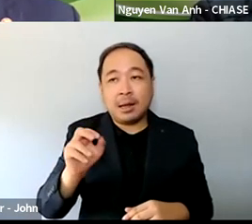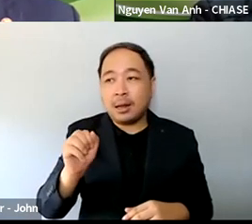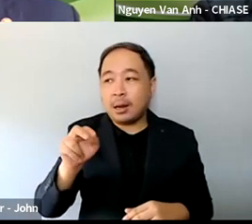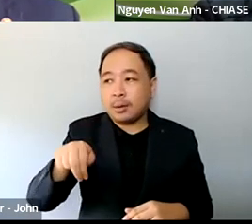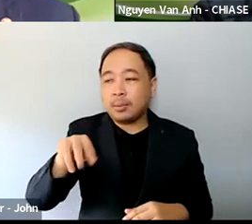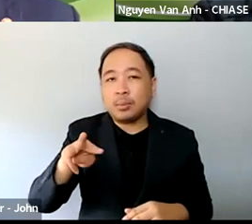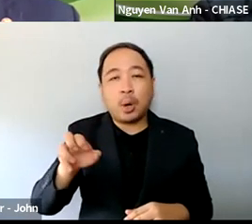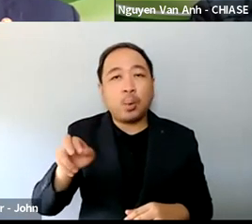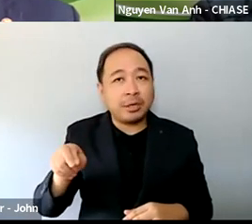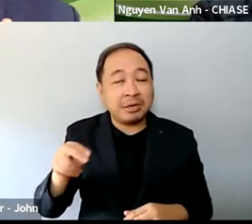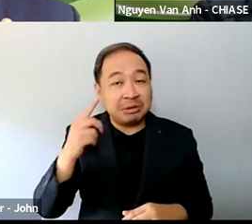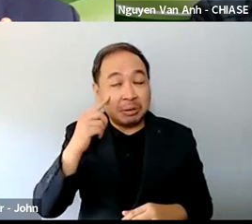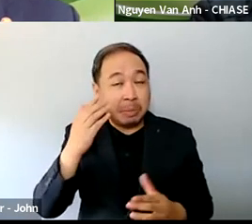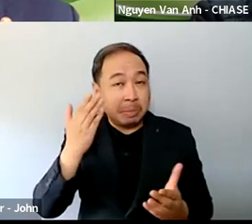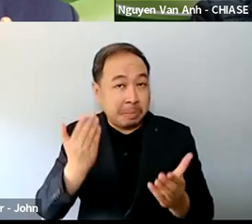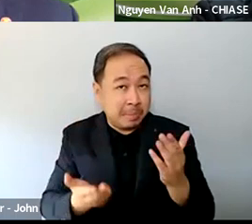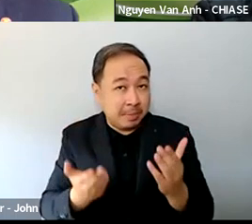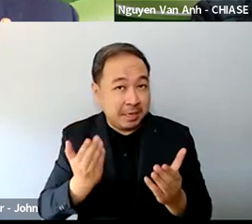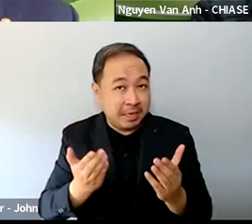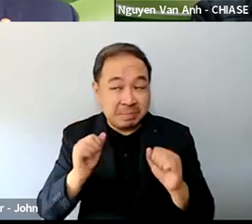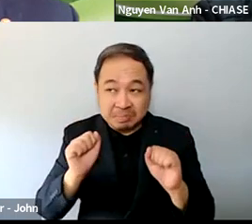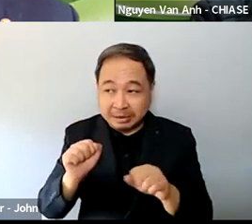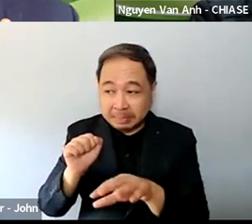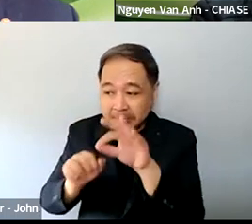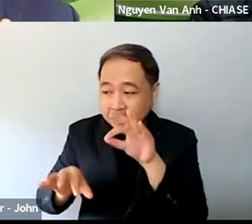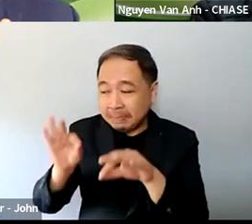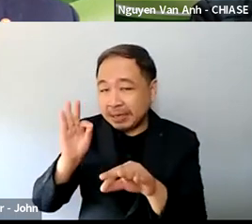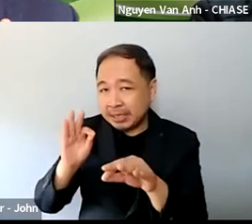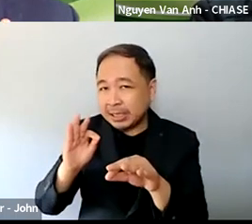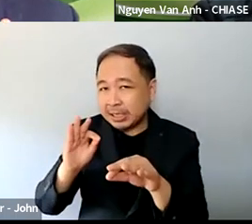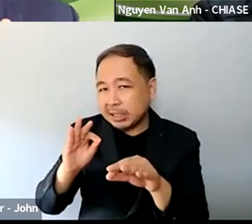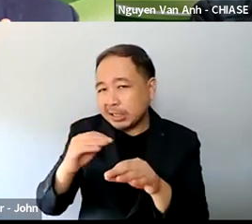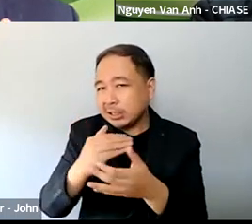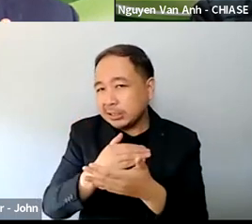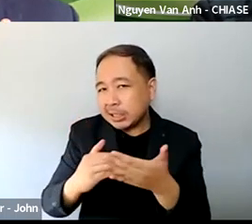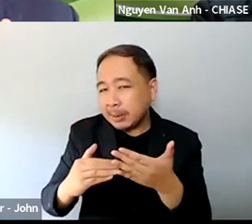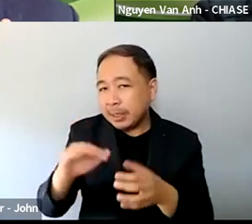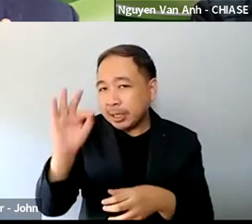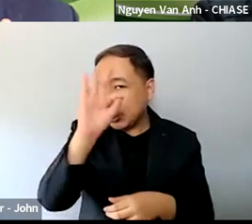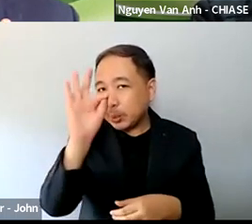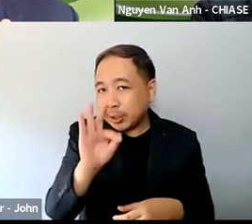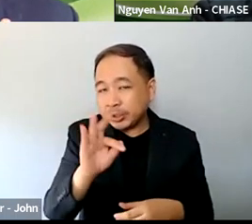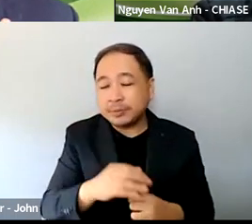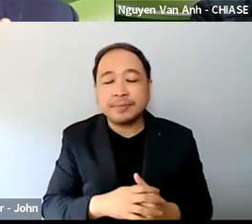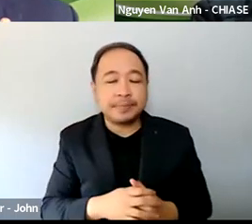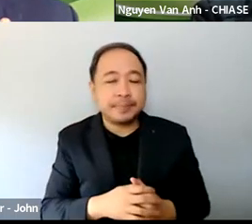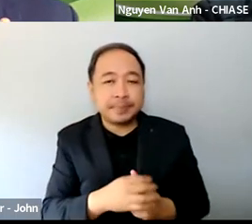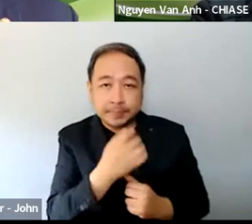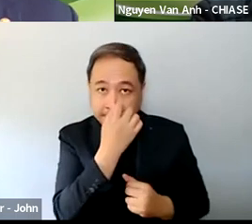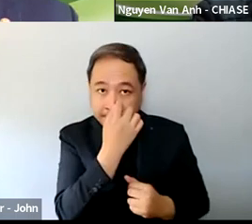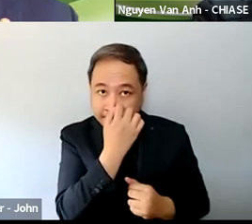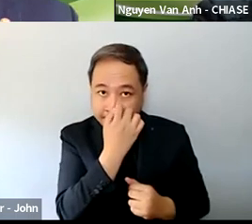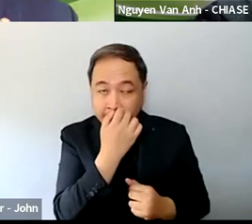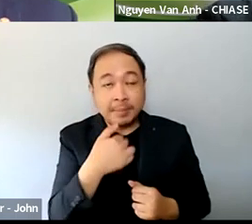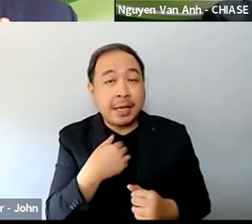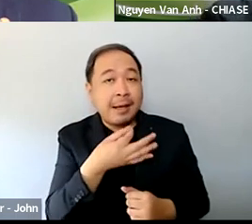if the time permits to also take some of the questions. And I will request all the panel members